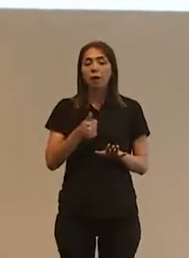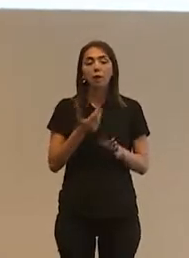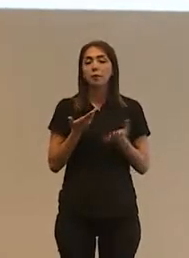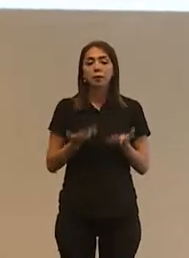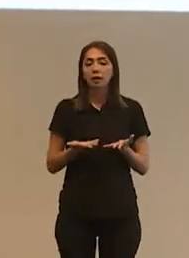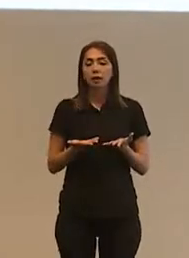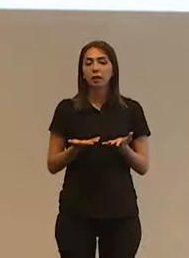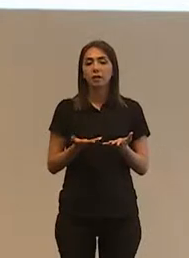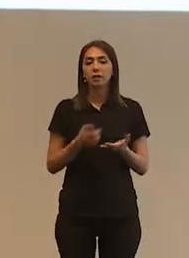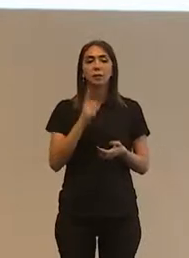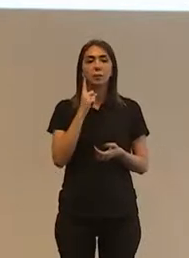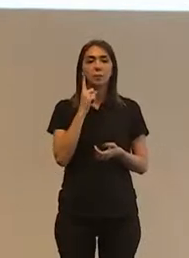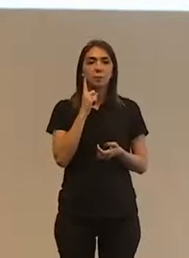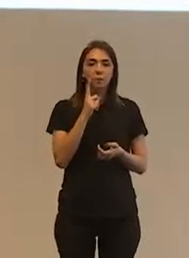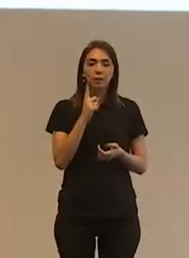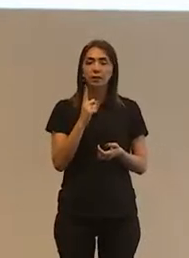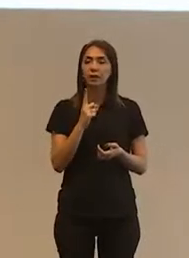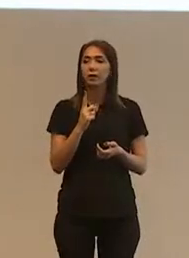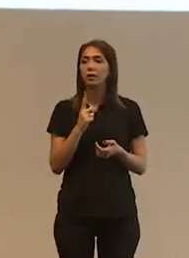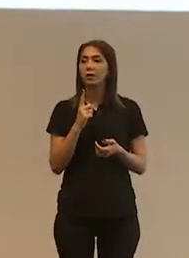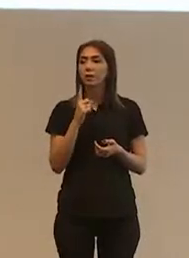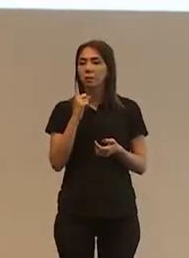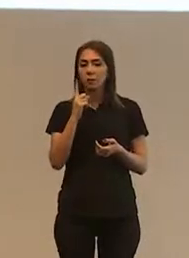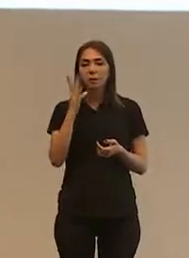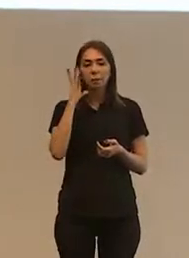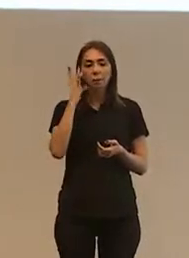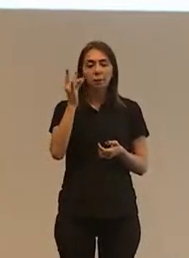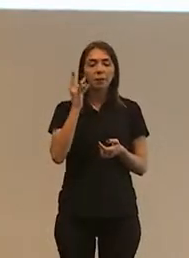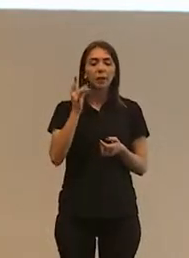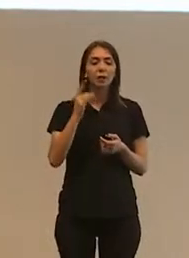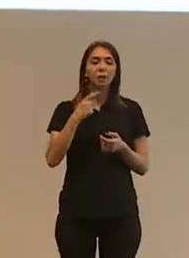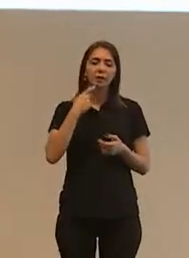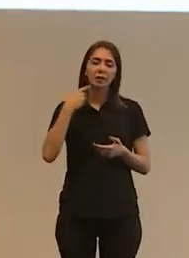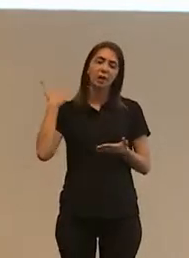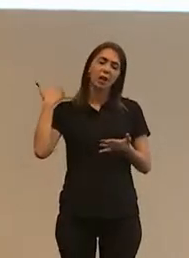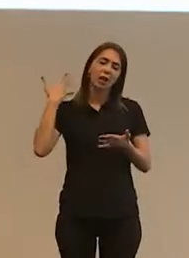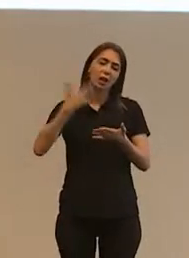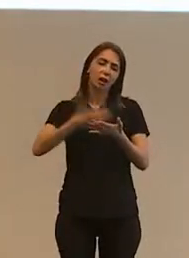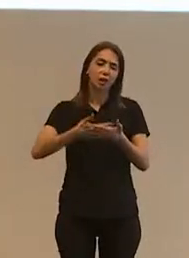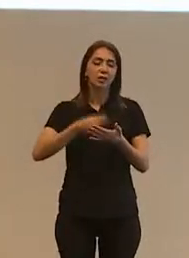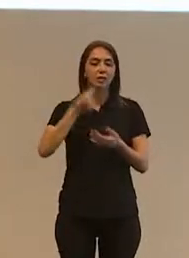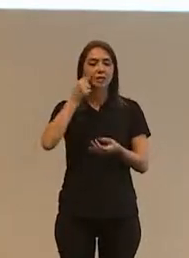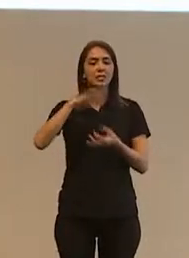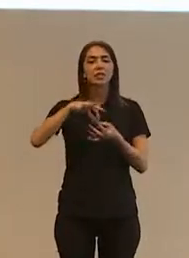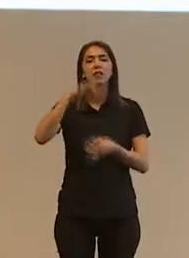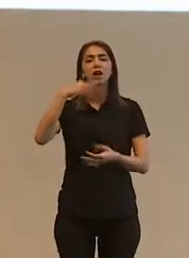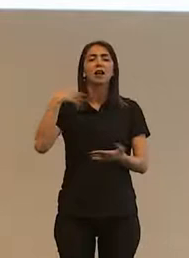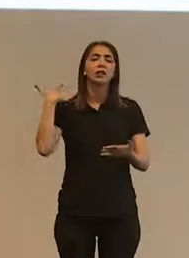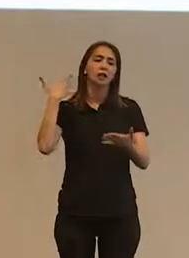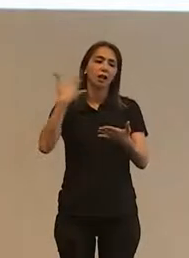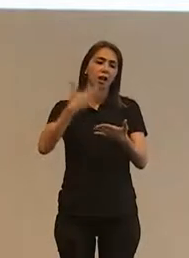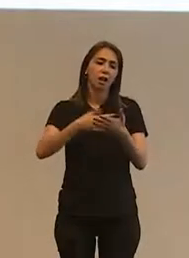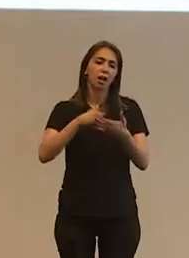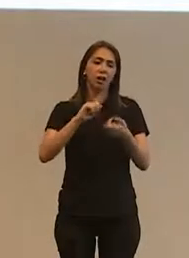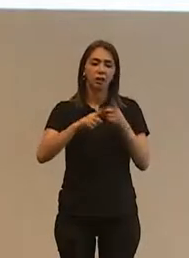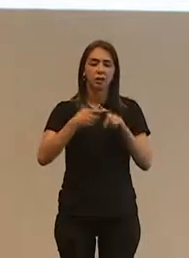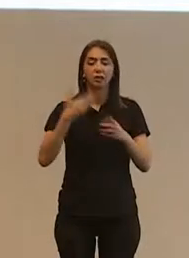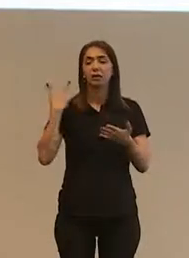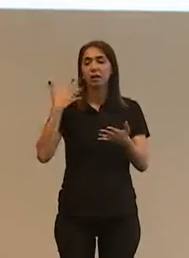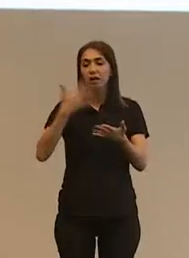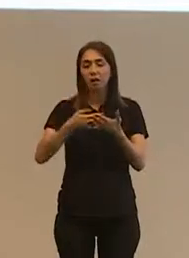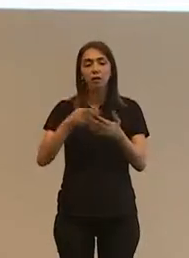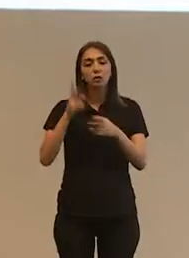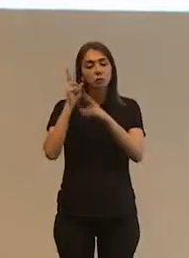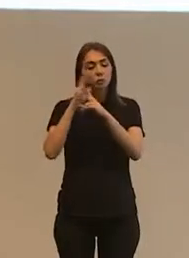we don't have to understand this right away right now but for the very first time in history